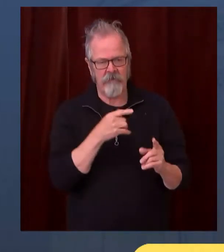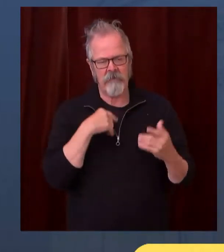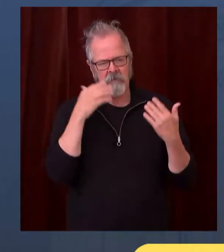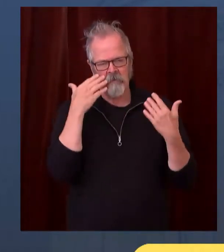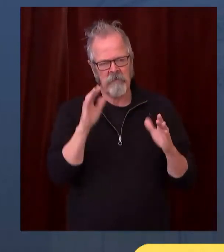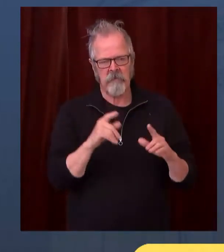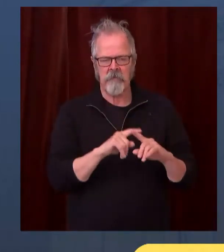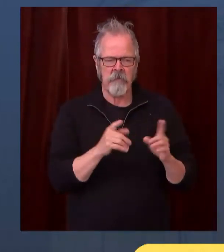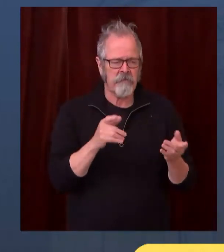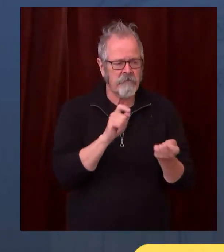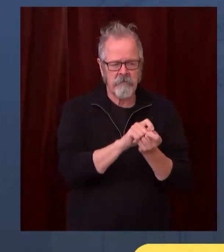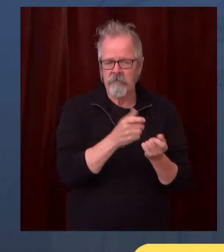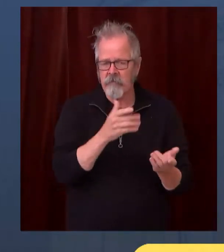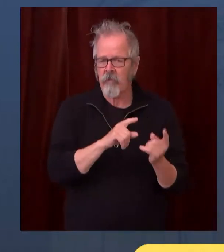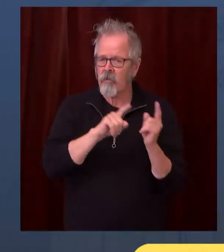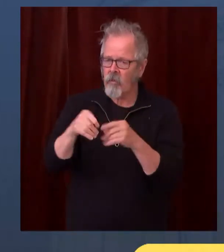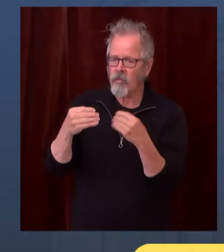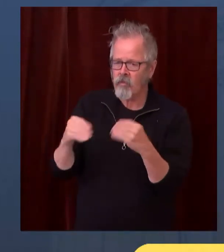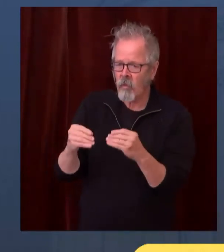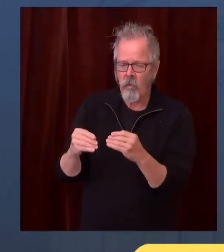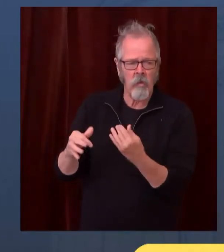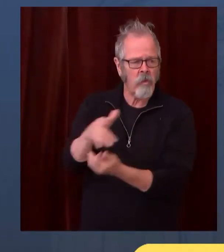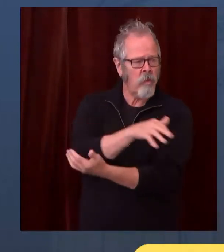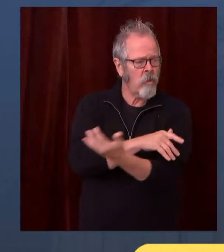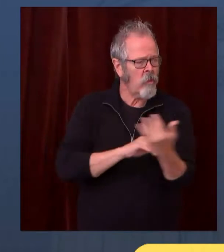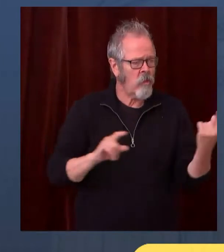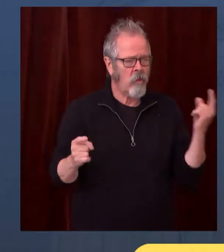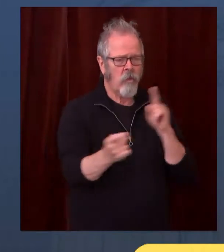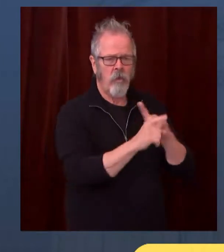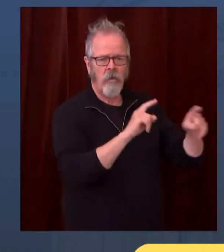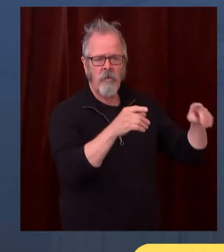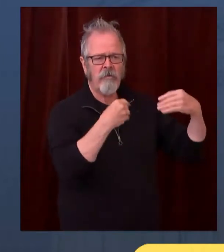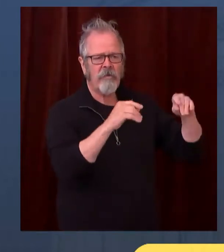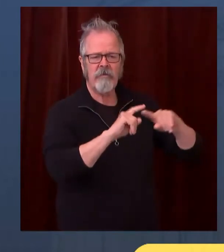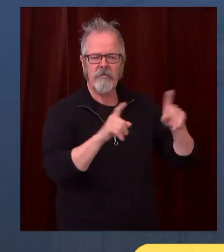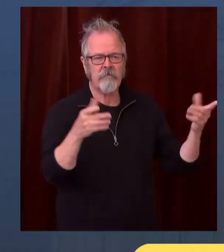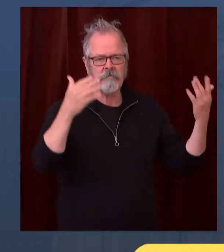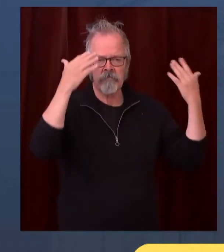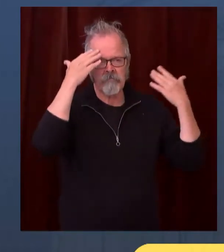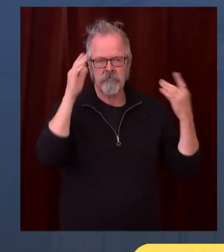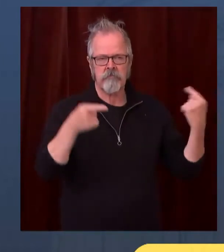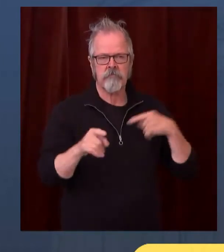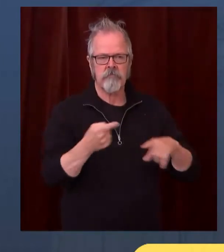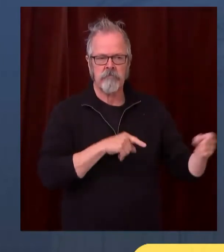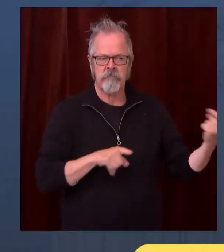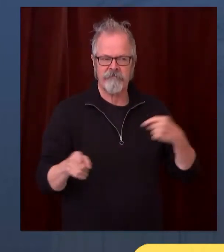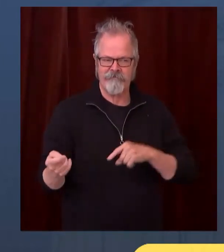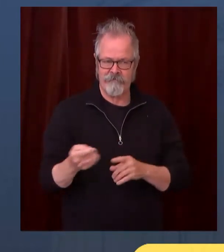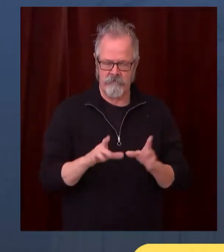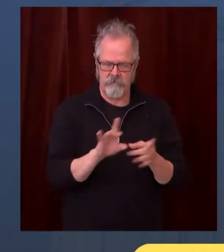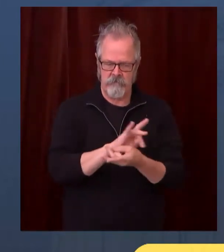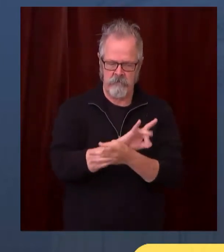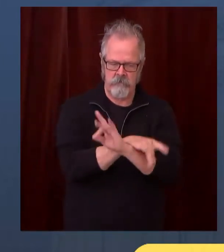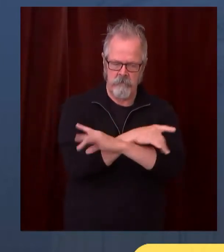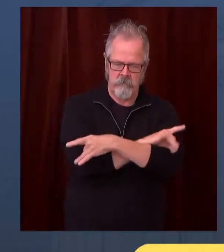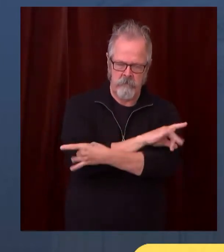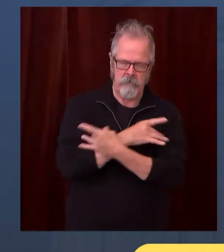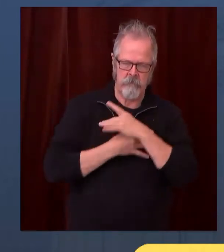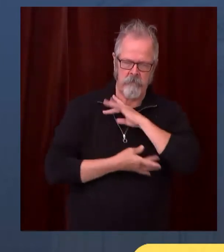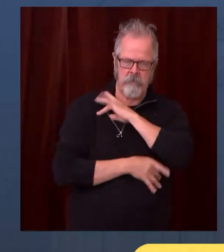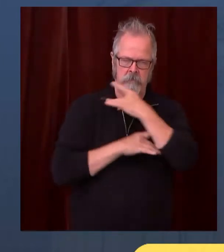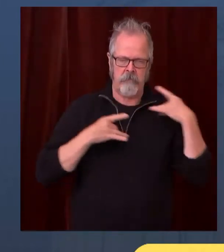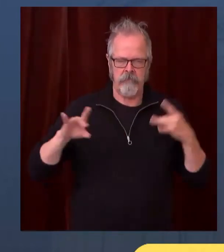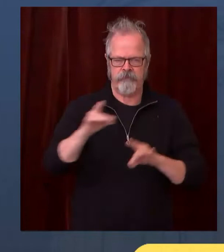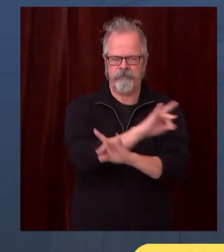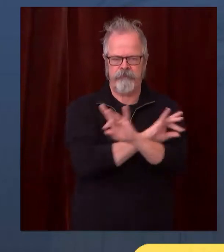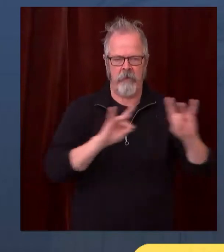to COVID-19, and we need to be very cautious when adjusting these restrictions of long-term care facilities. We've definitely kept